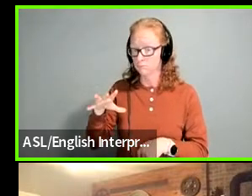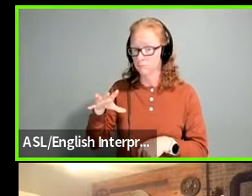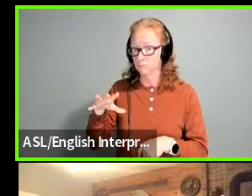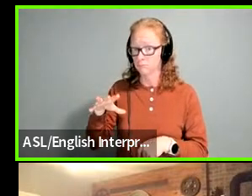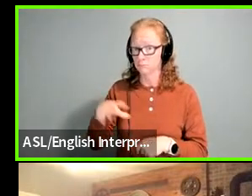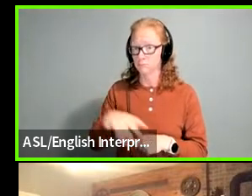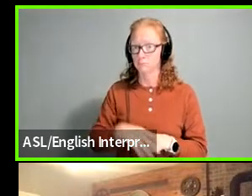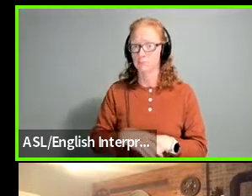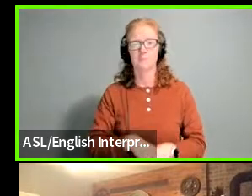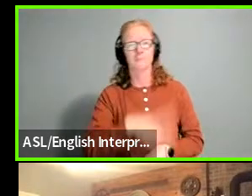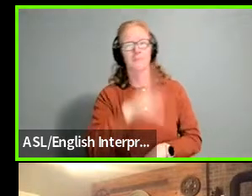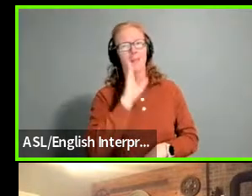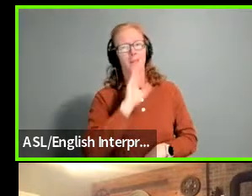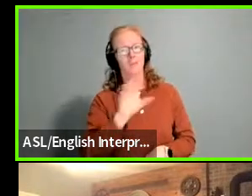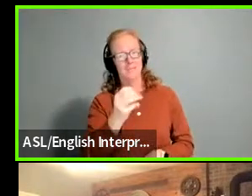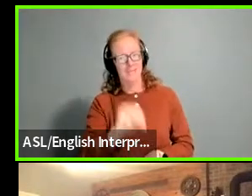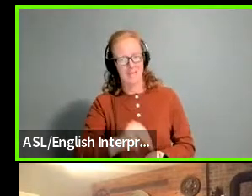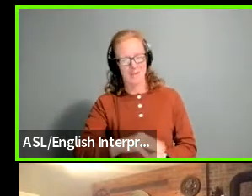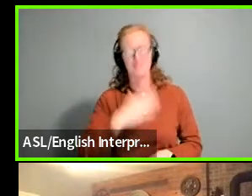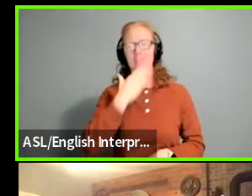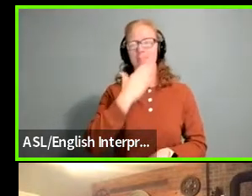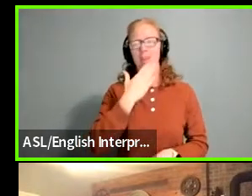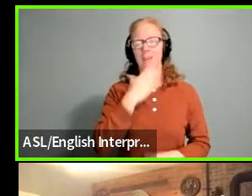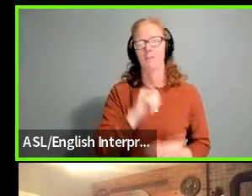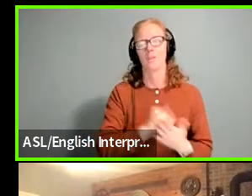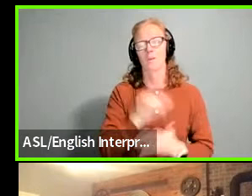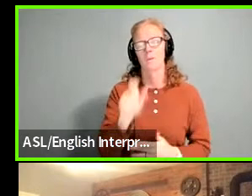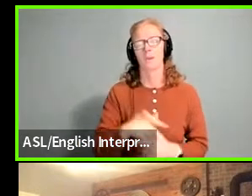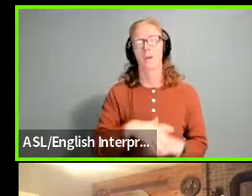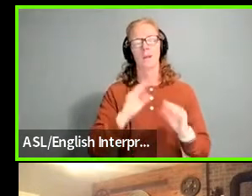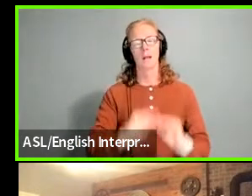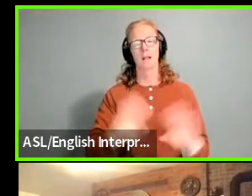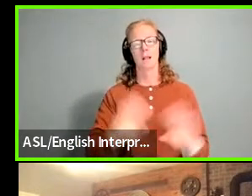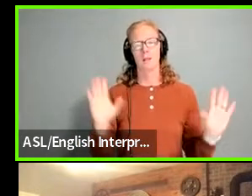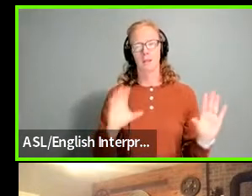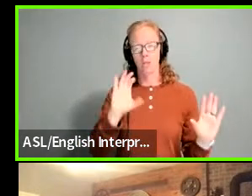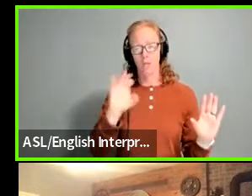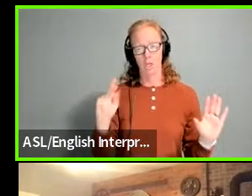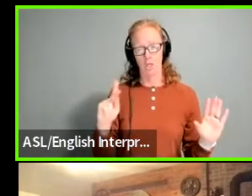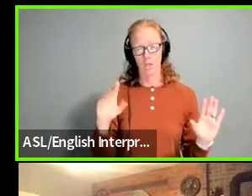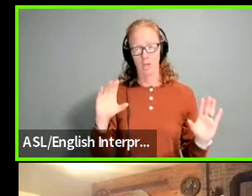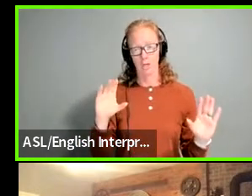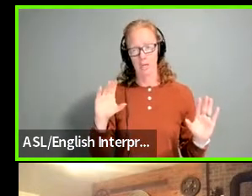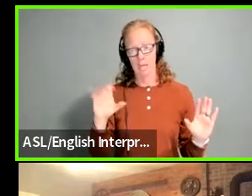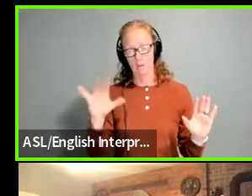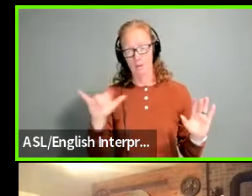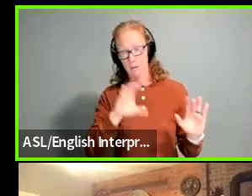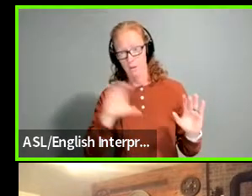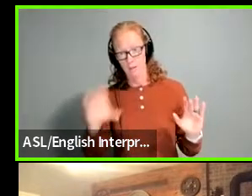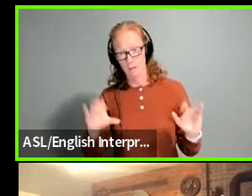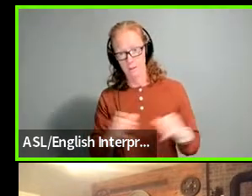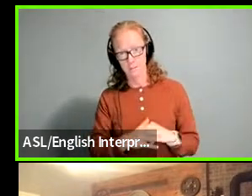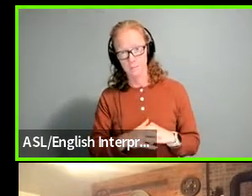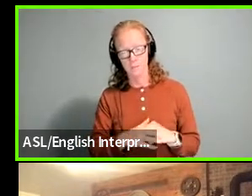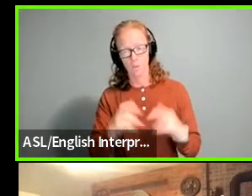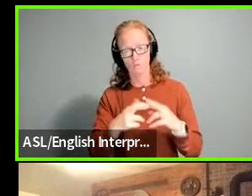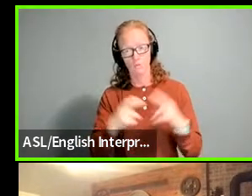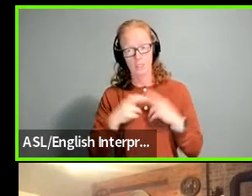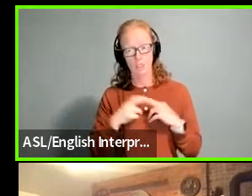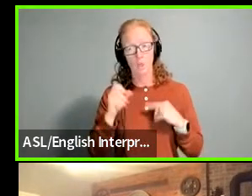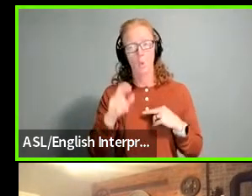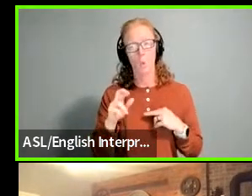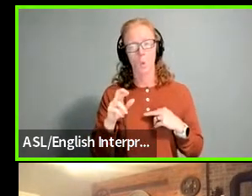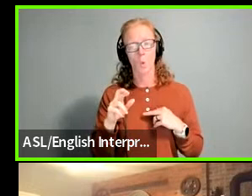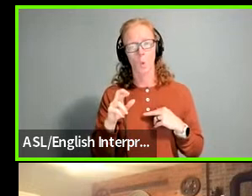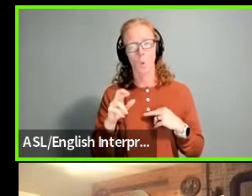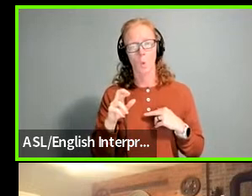Hi, Sam. Thanks for that question. And I just want to clarify, when you say Clark County, do you mean Clark County as a region or Clark